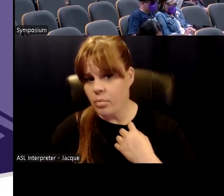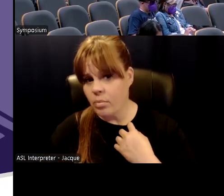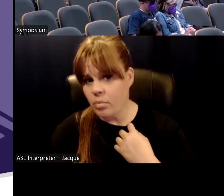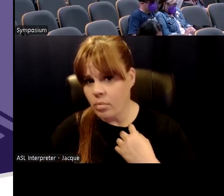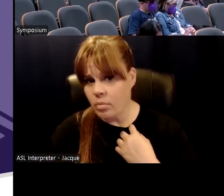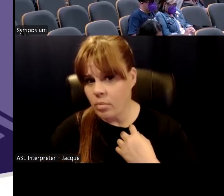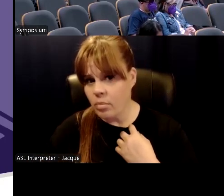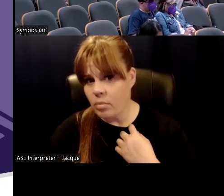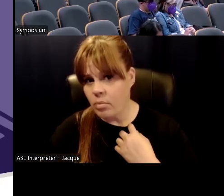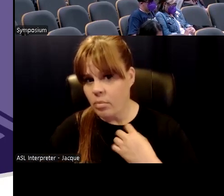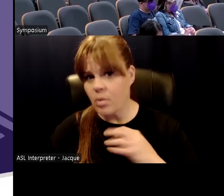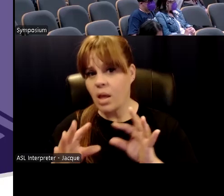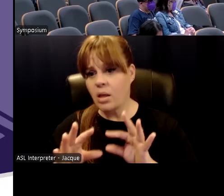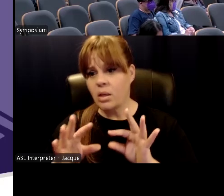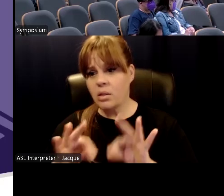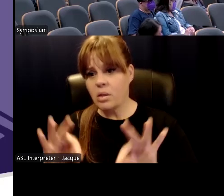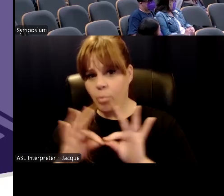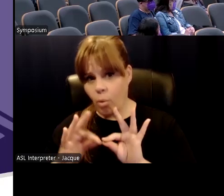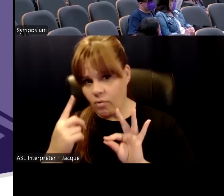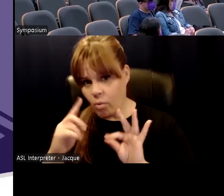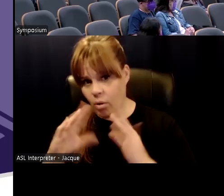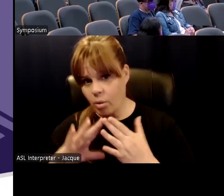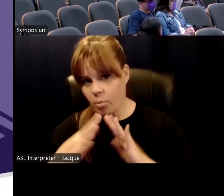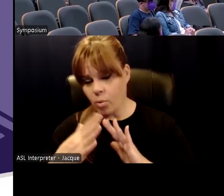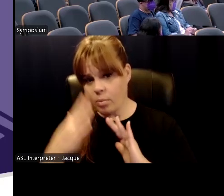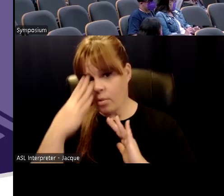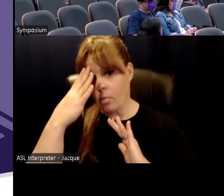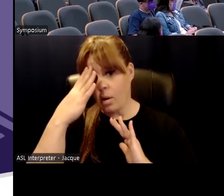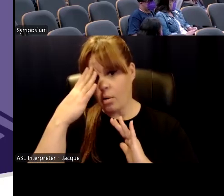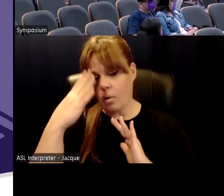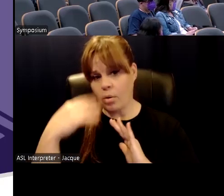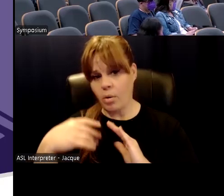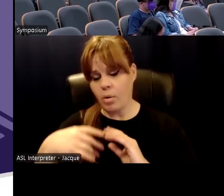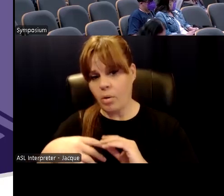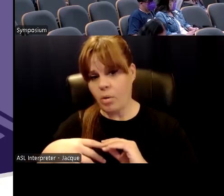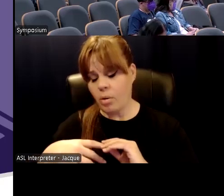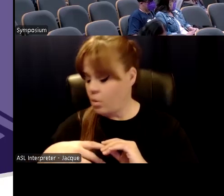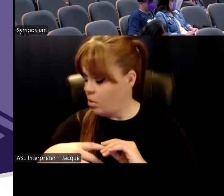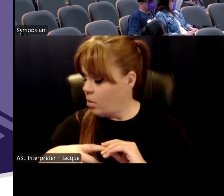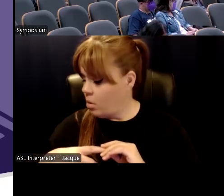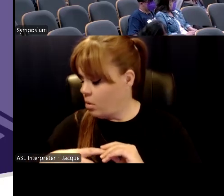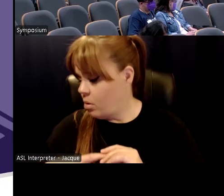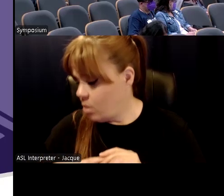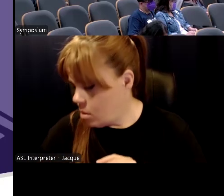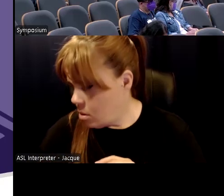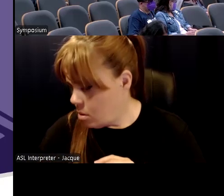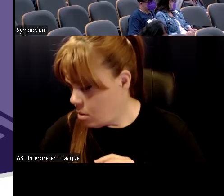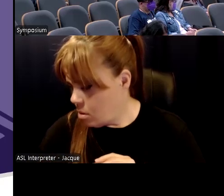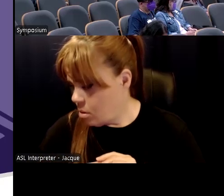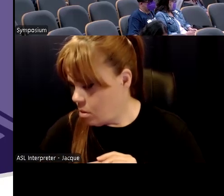community to be aware, for all of us to be supportive from each